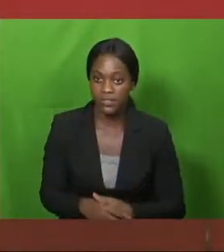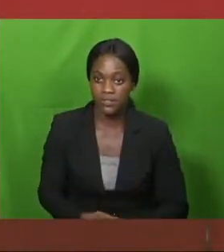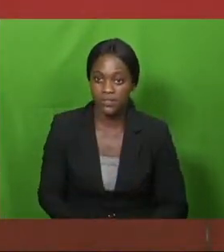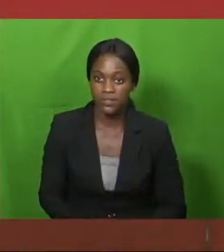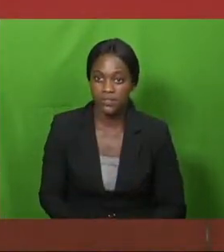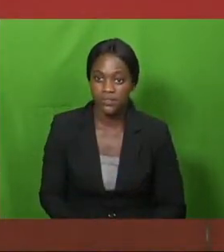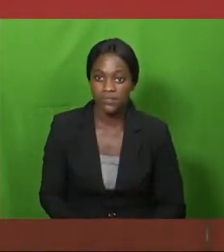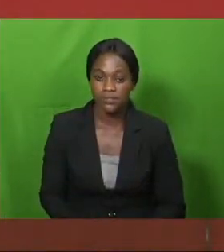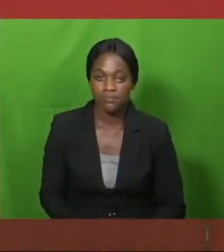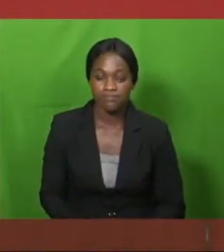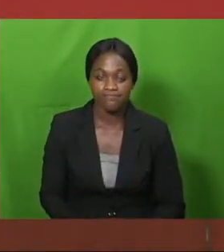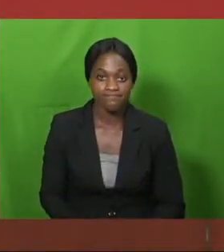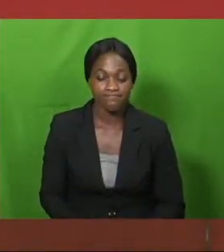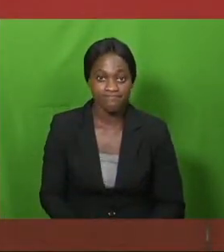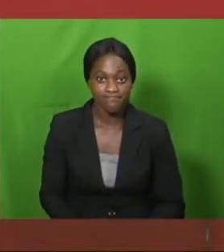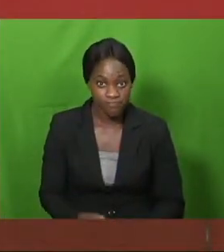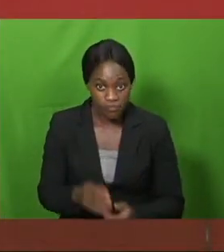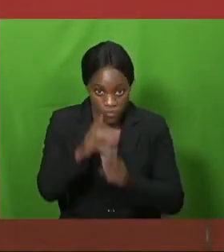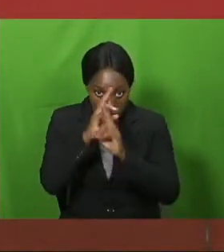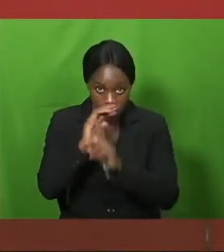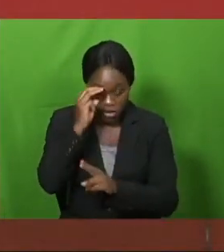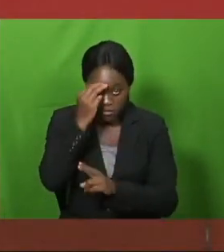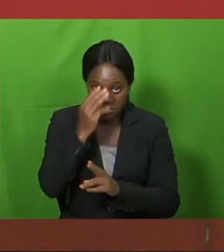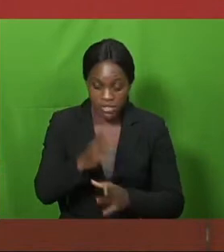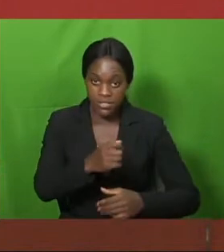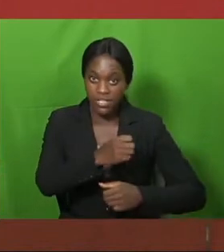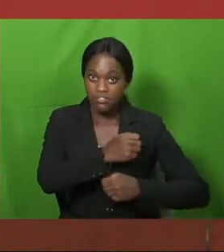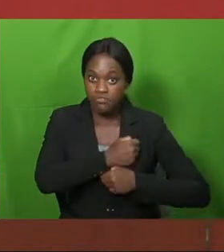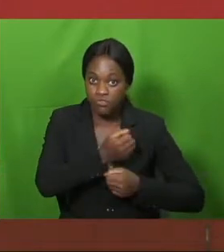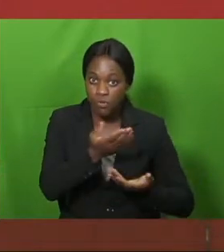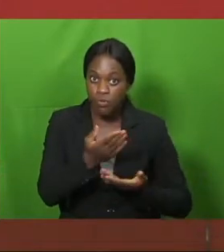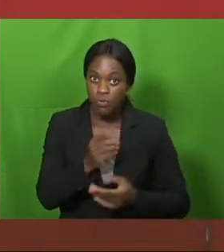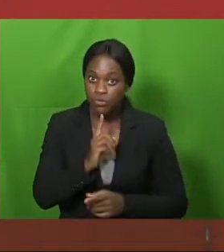Honorable Minister for Interior, you wanted to speak?